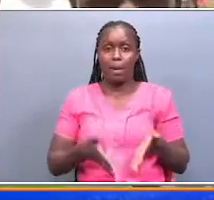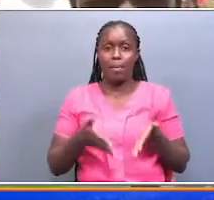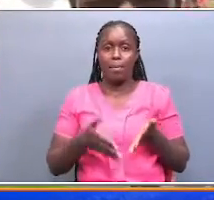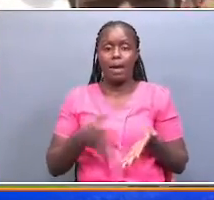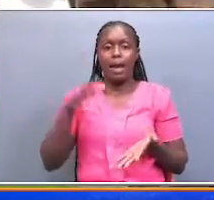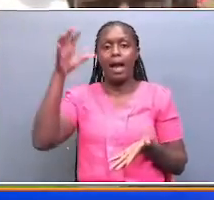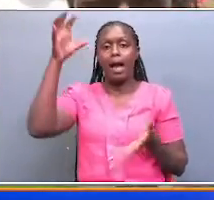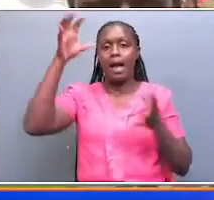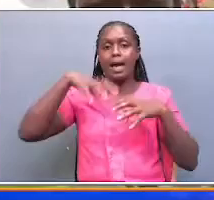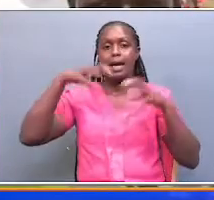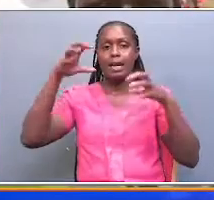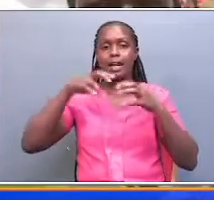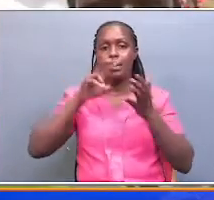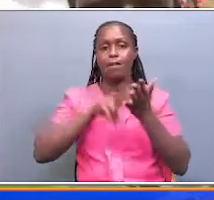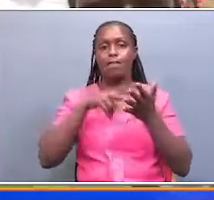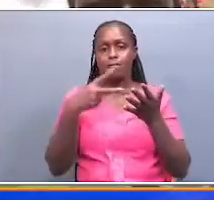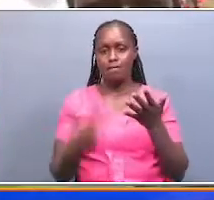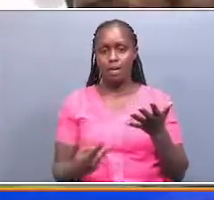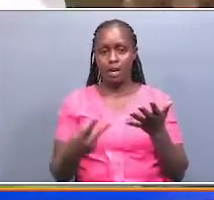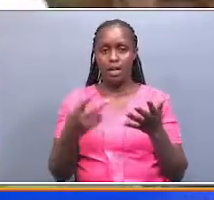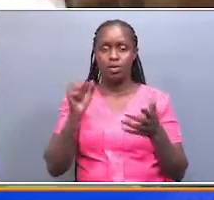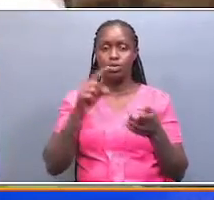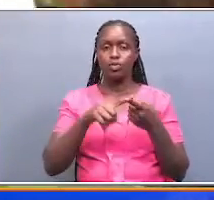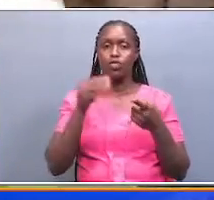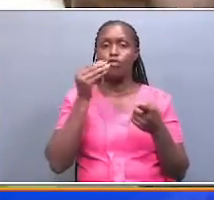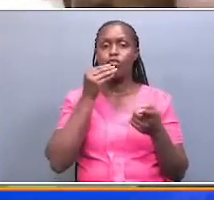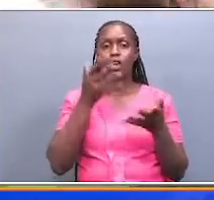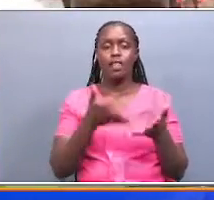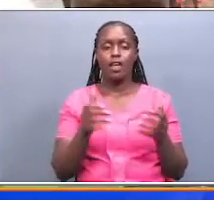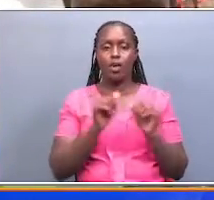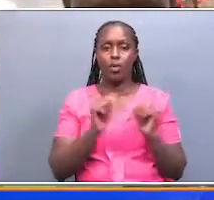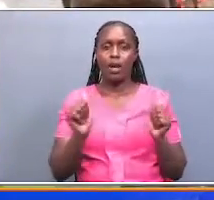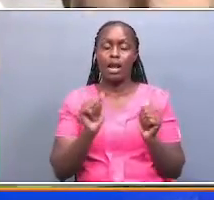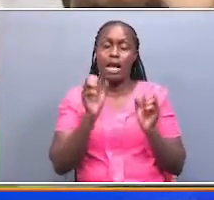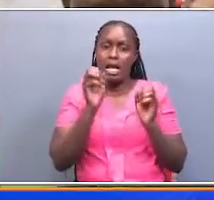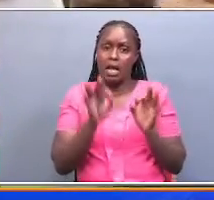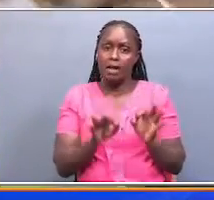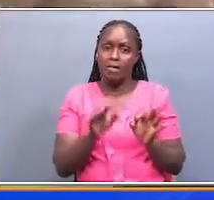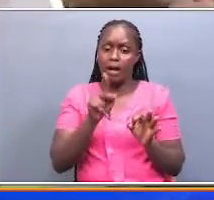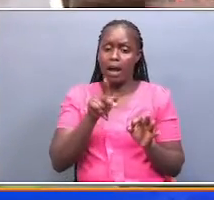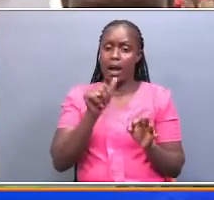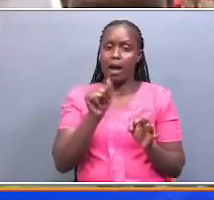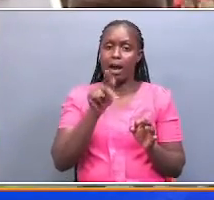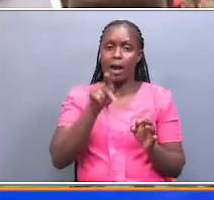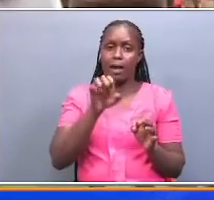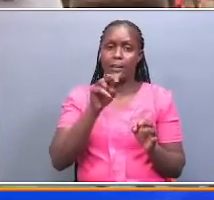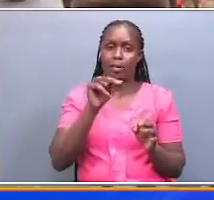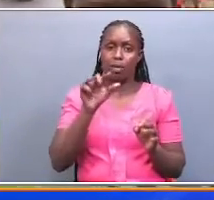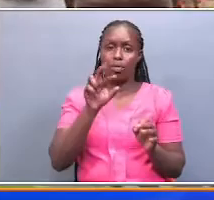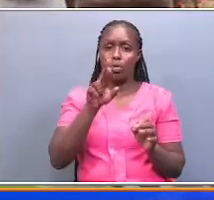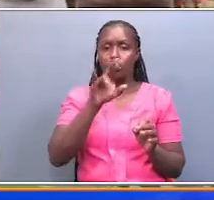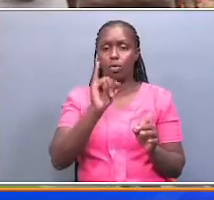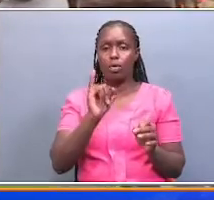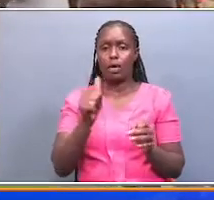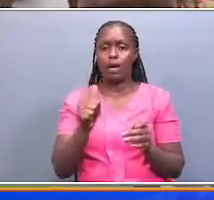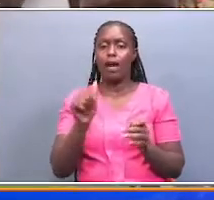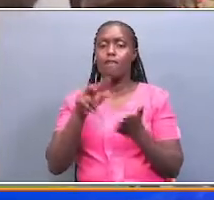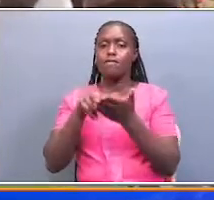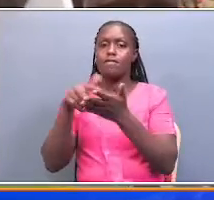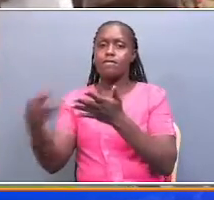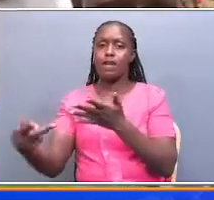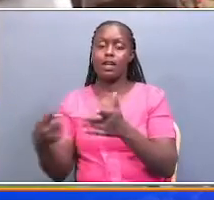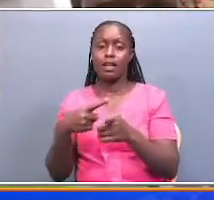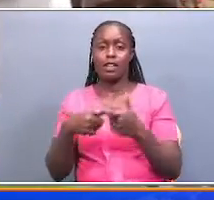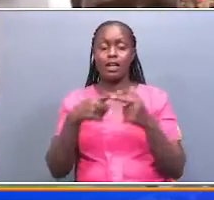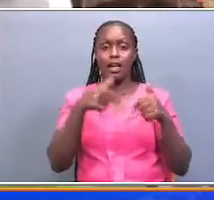fail Mwakajana, kwa hivyo chakula ikuipa vizuri. Kama Kabenguria Maliko Prime ilifail, sembuse hapa, hapa hakuna